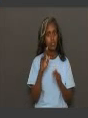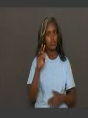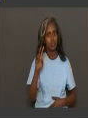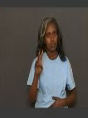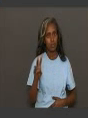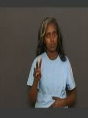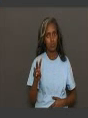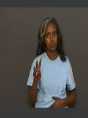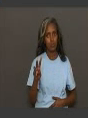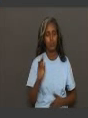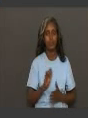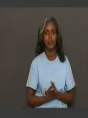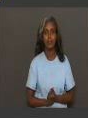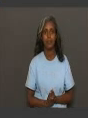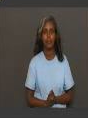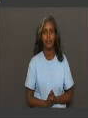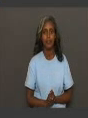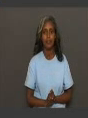equals 2.